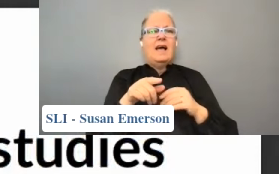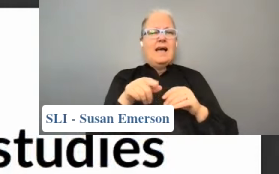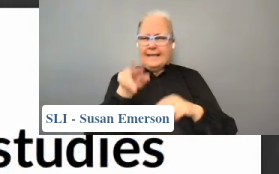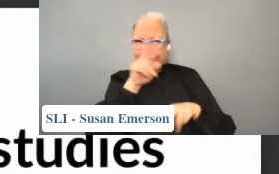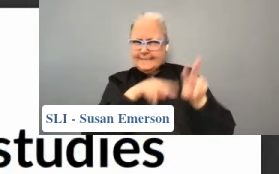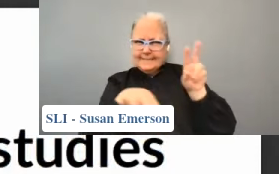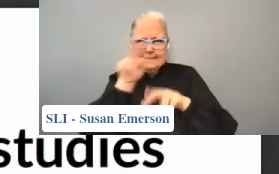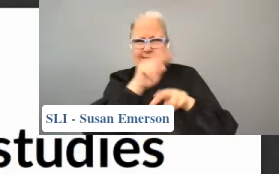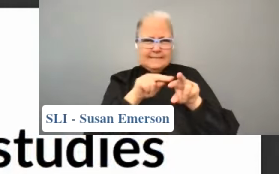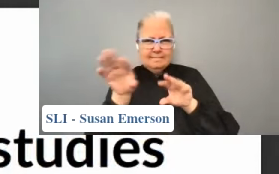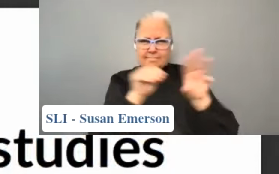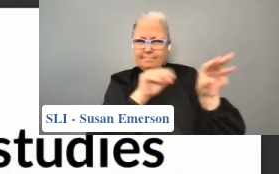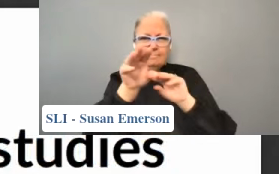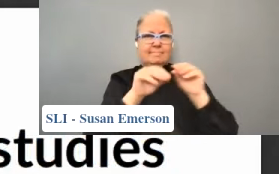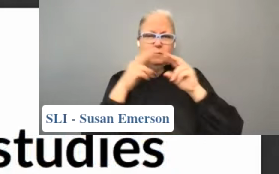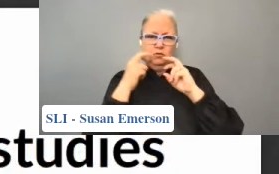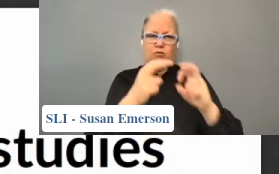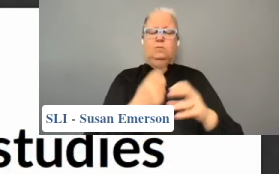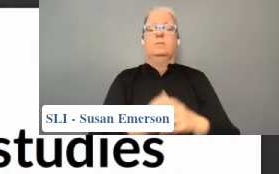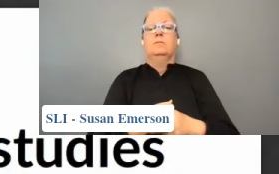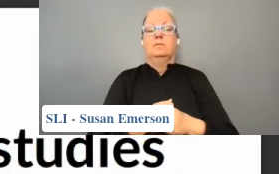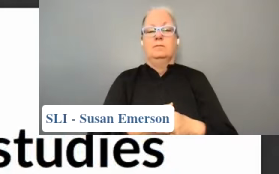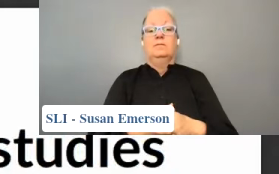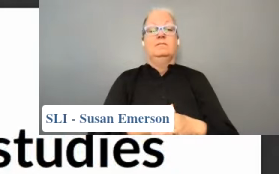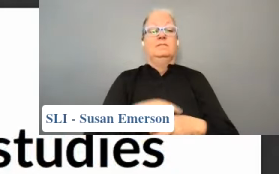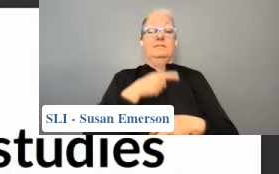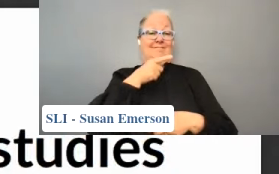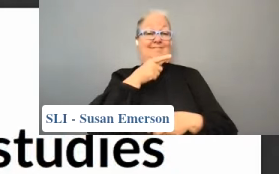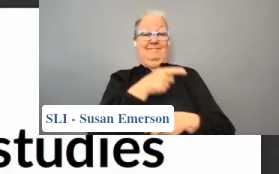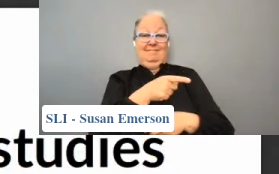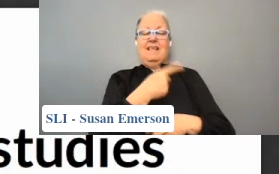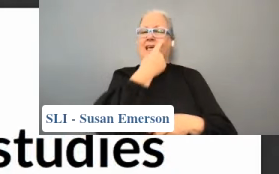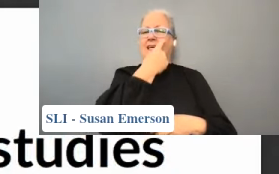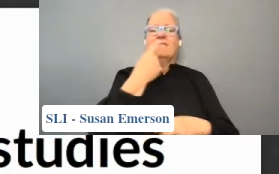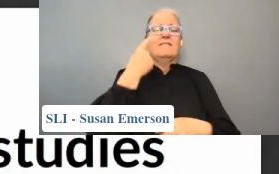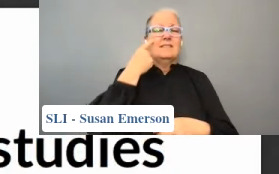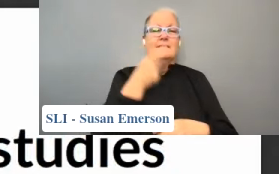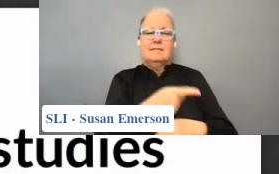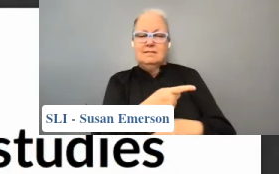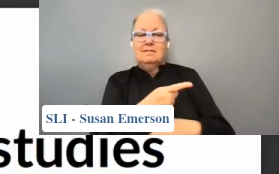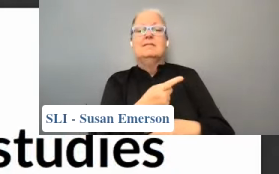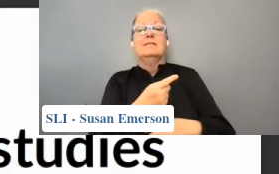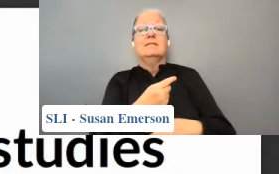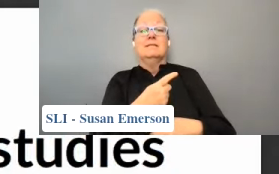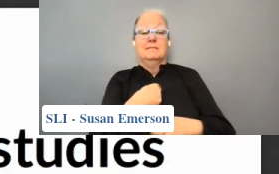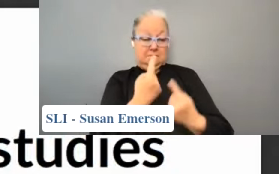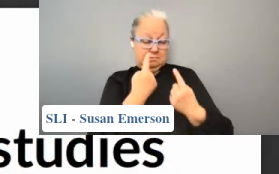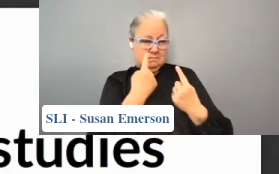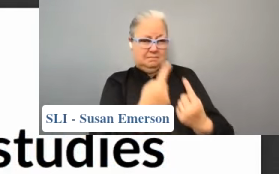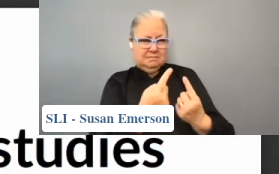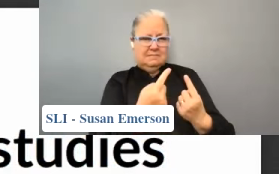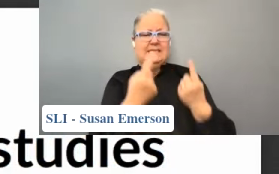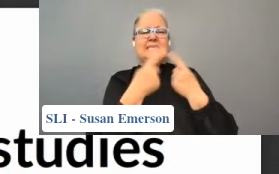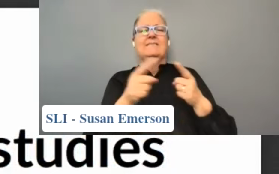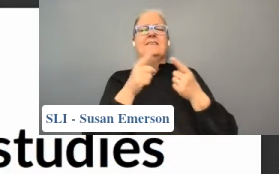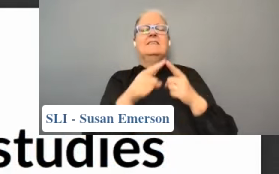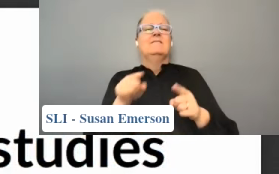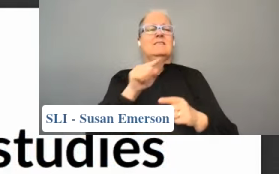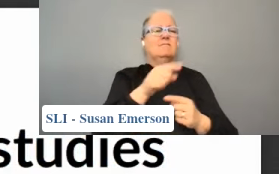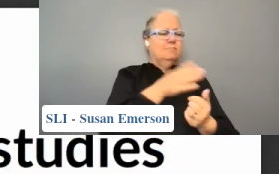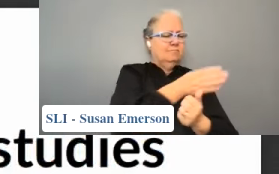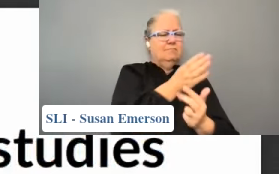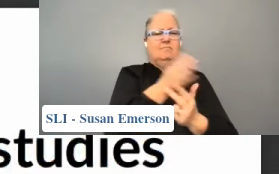clearly what the evidence base sort of looks like across various social protection instruments. So